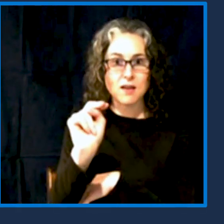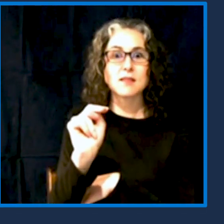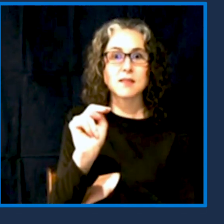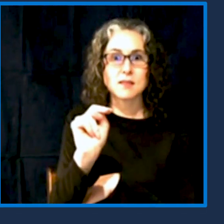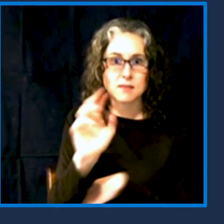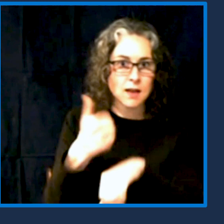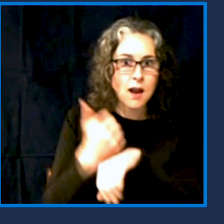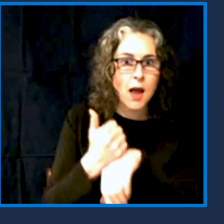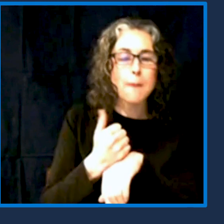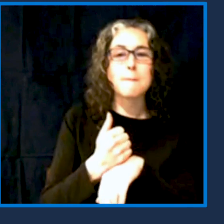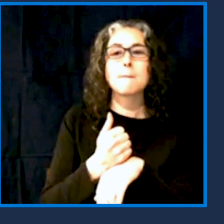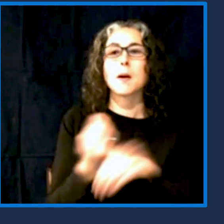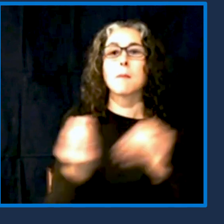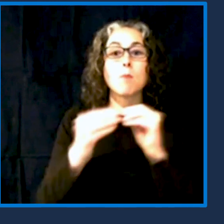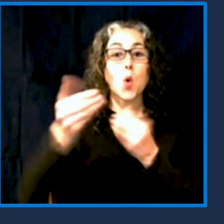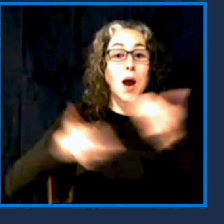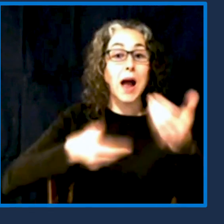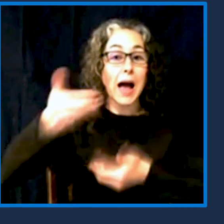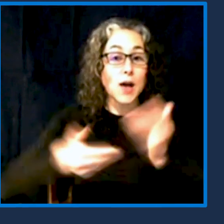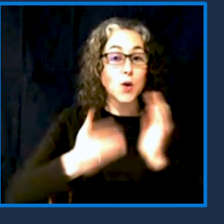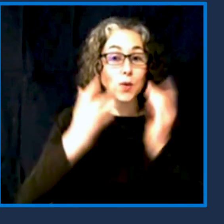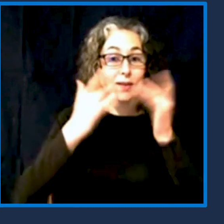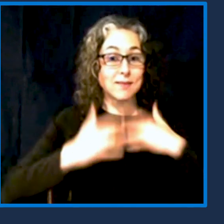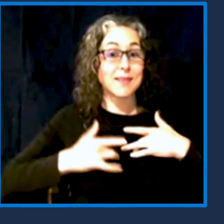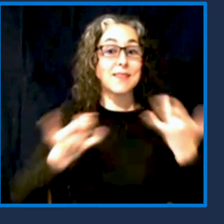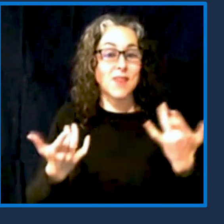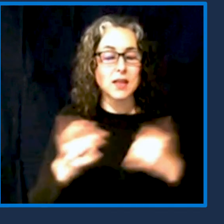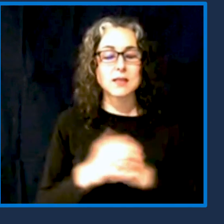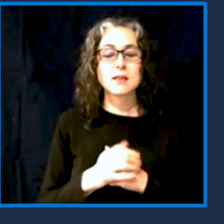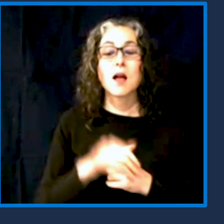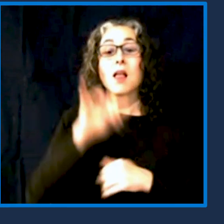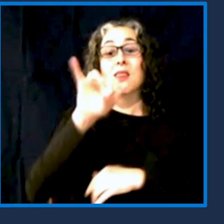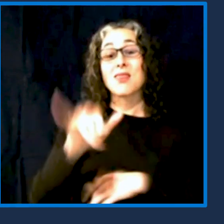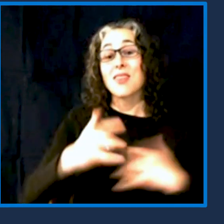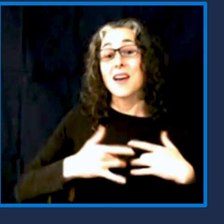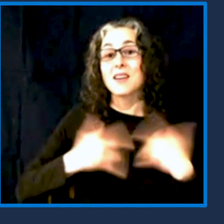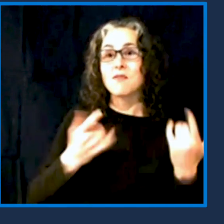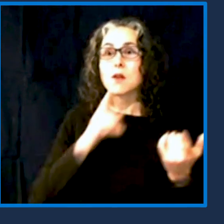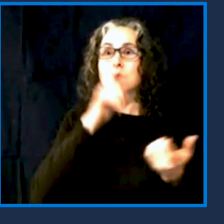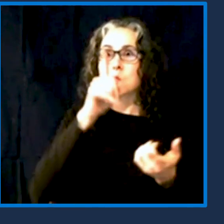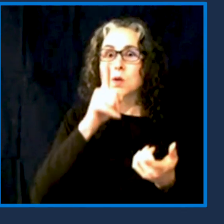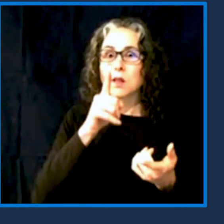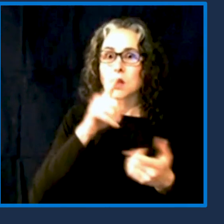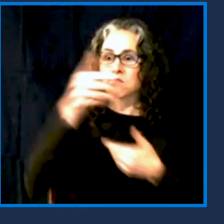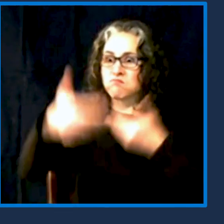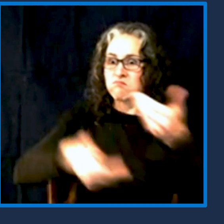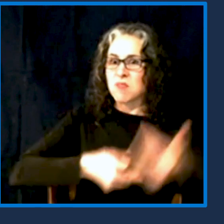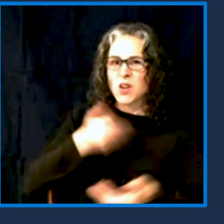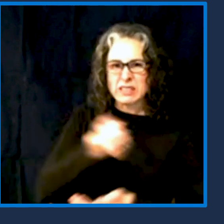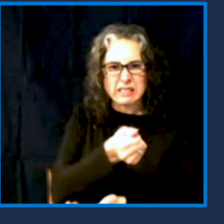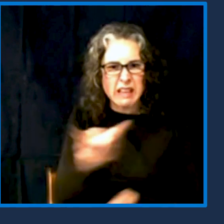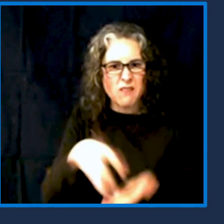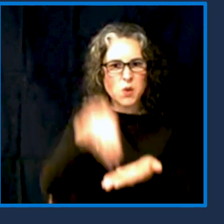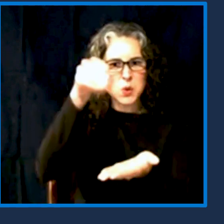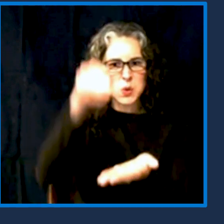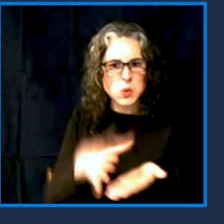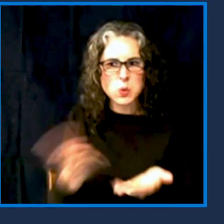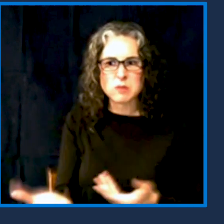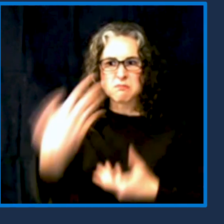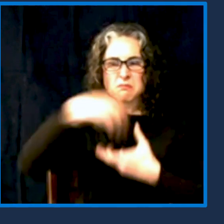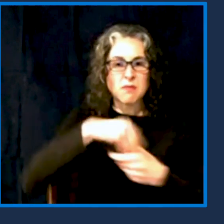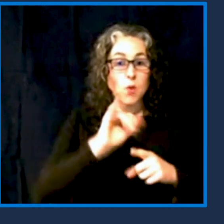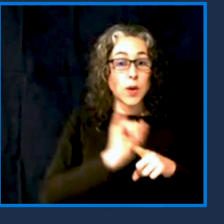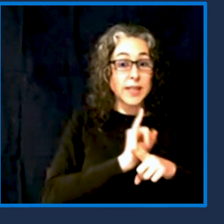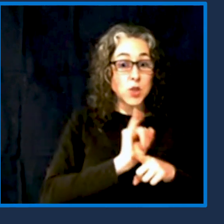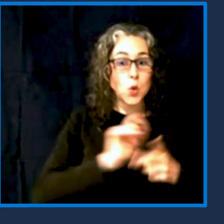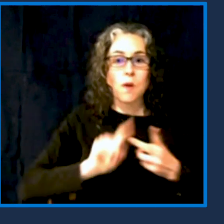events set up. But over the years, this awareness has helped us onboard several students, both as interns and